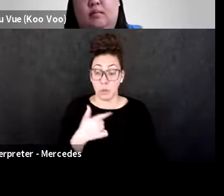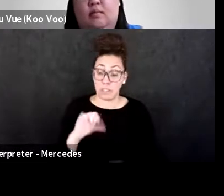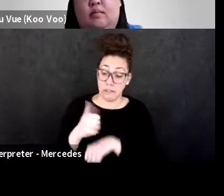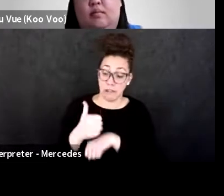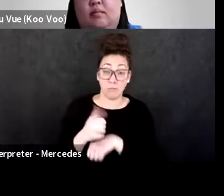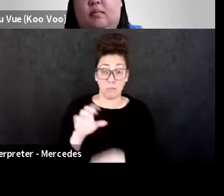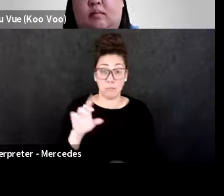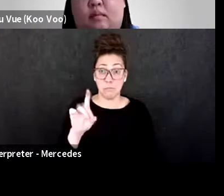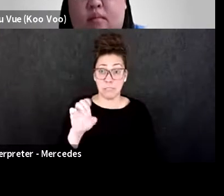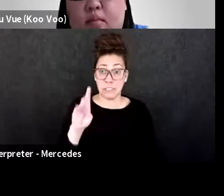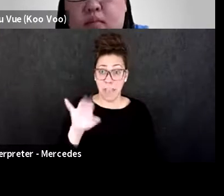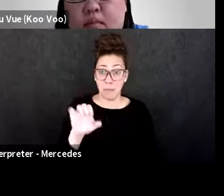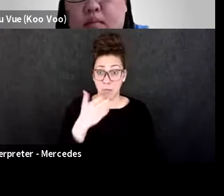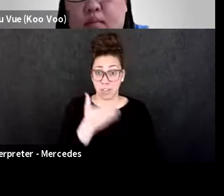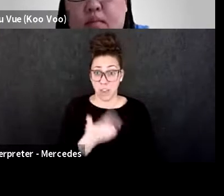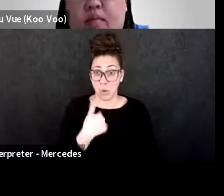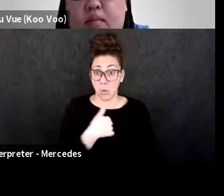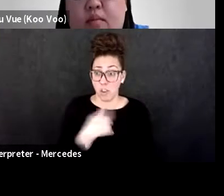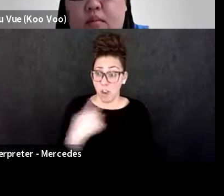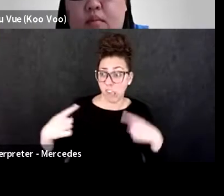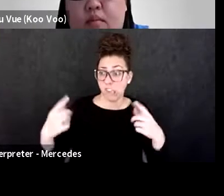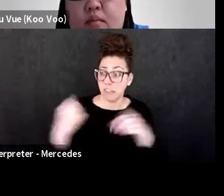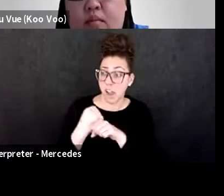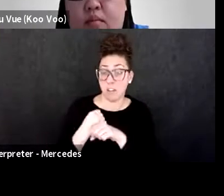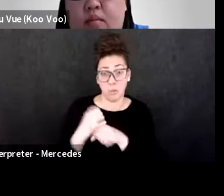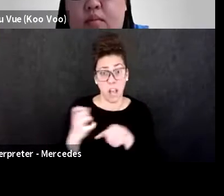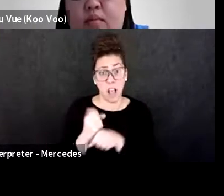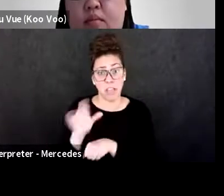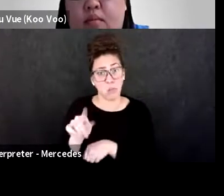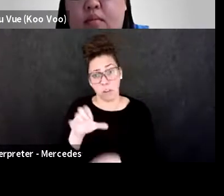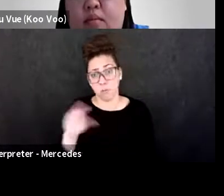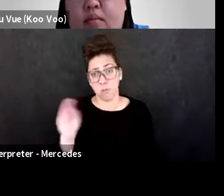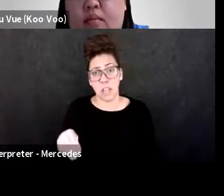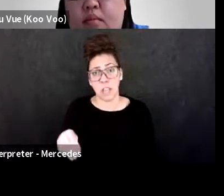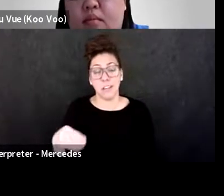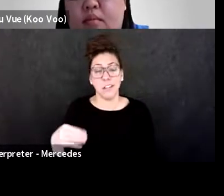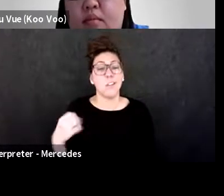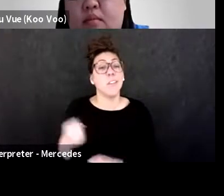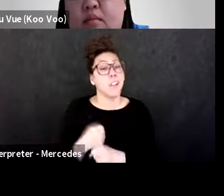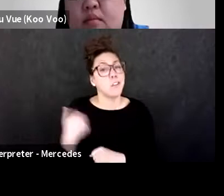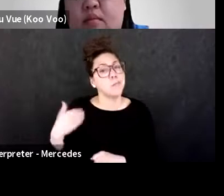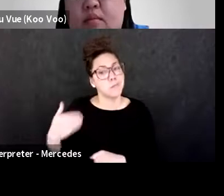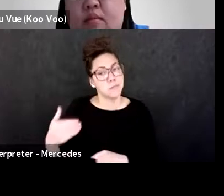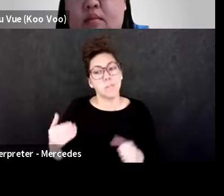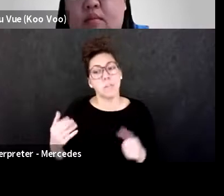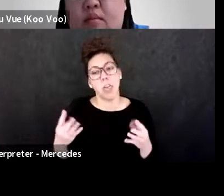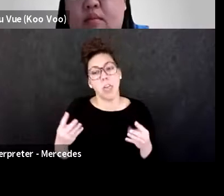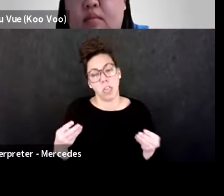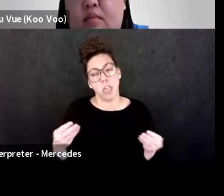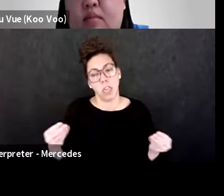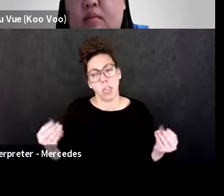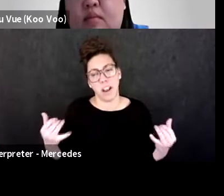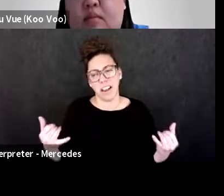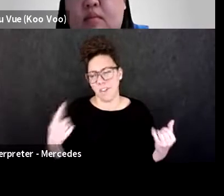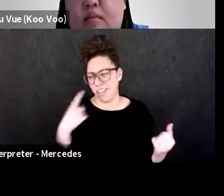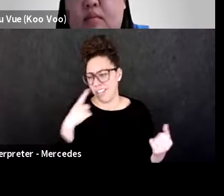was there, we argued, we got that. It was 100%, but over the years it gets watered down and now it's just, I